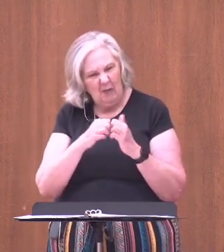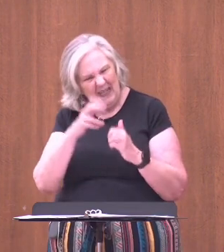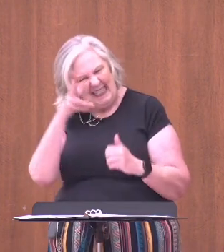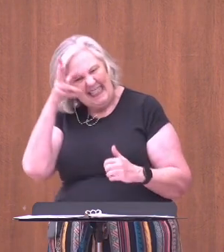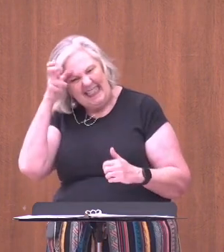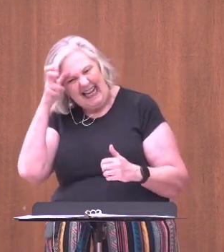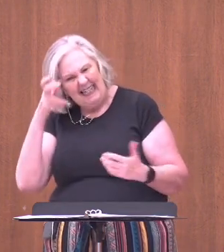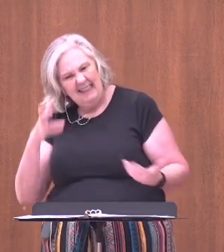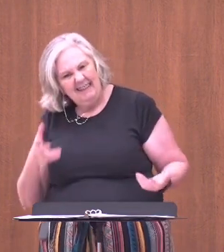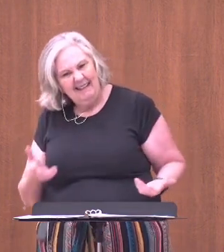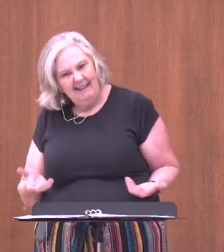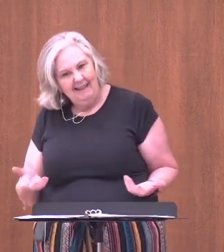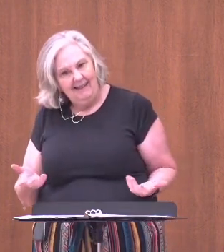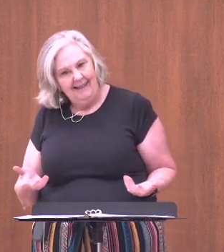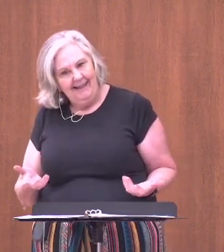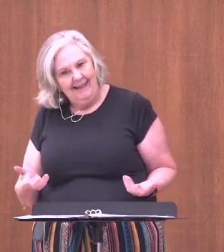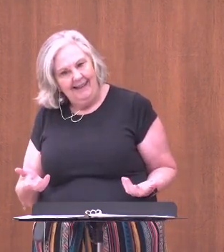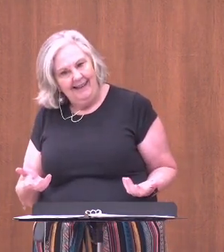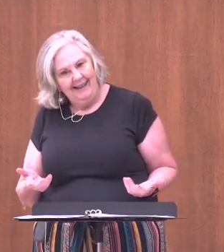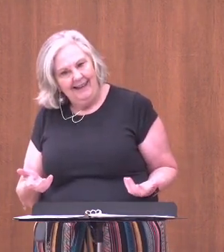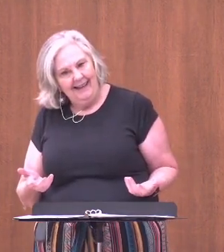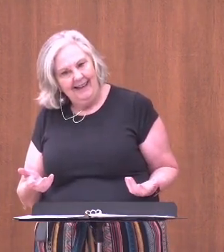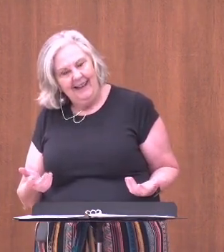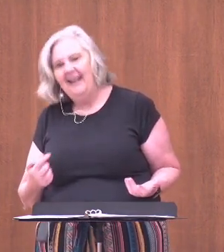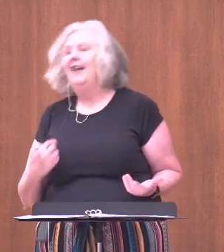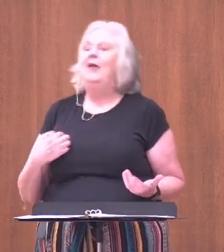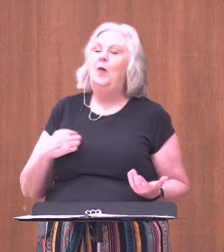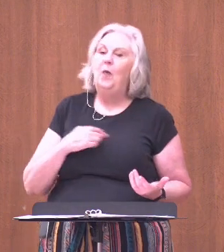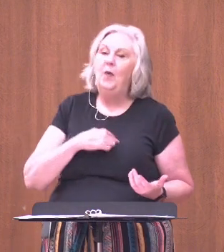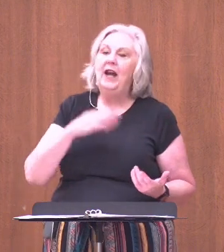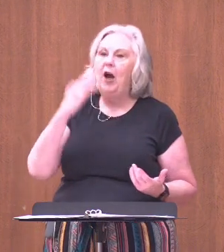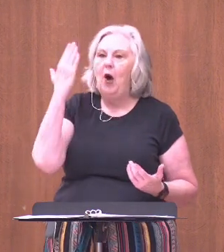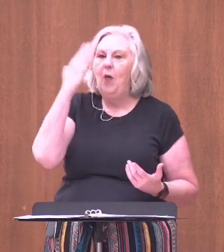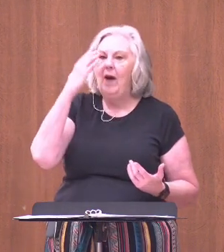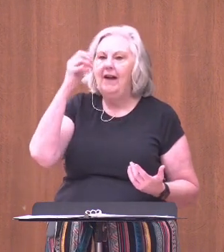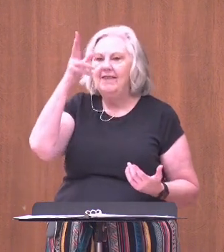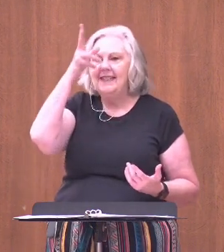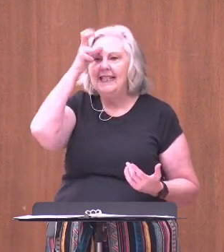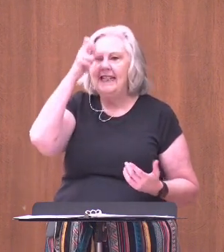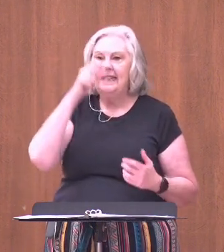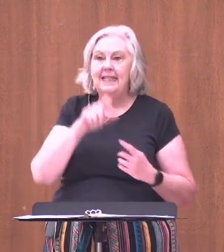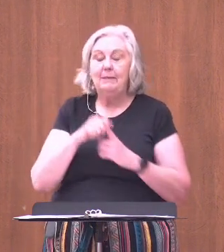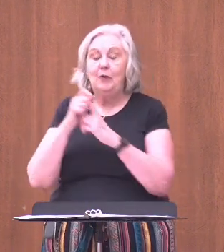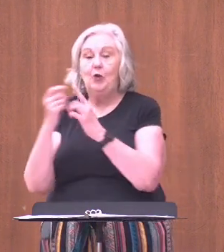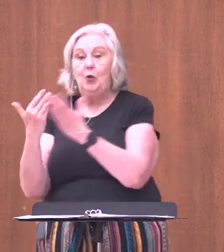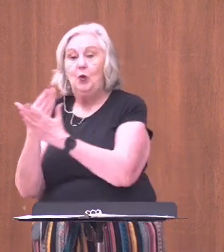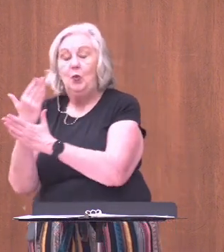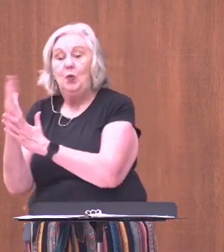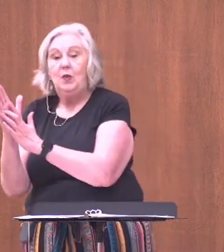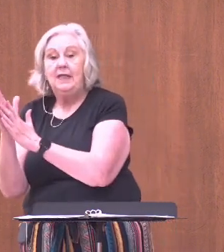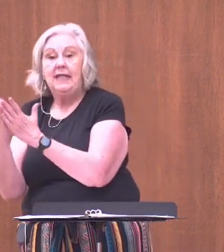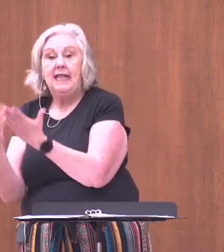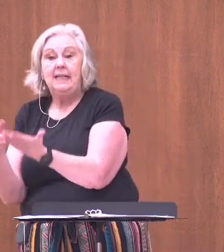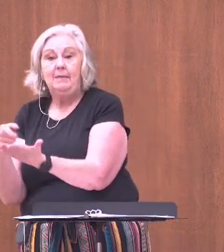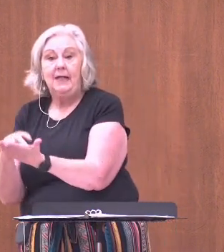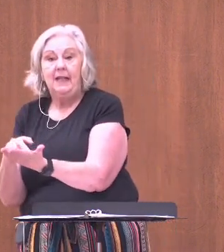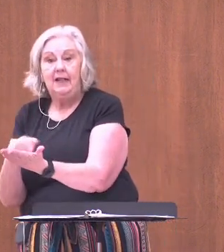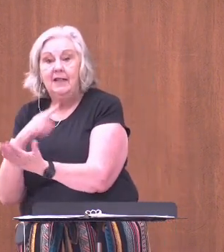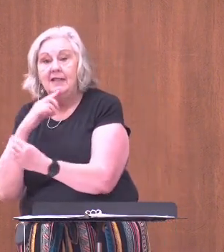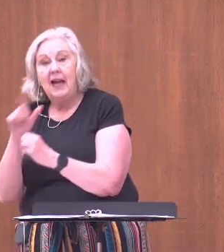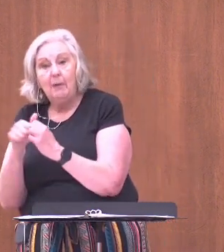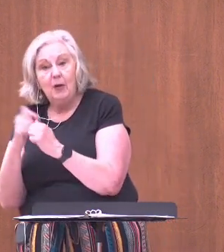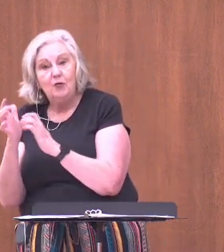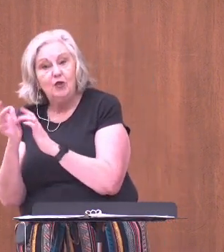Satan. Now, we are very aware of Satan, especially in the New Testament. When we talk about Jesus and his temptation